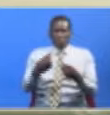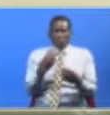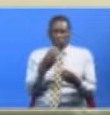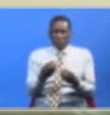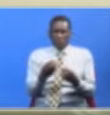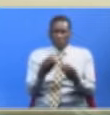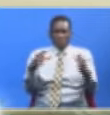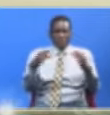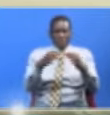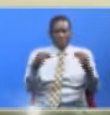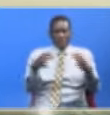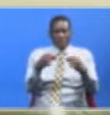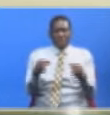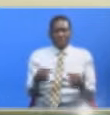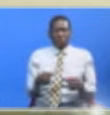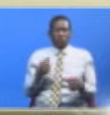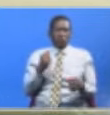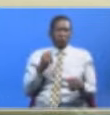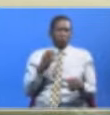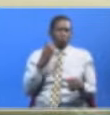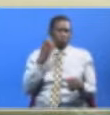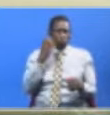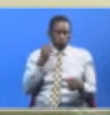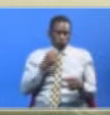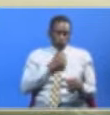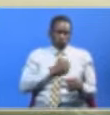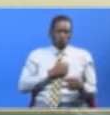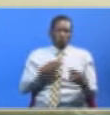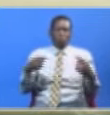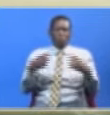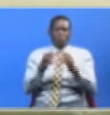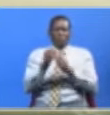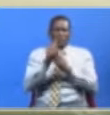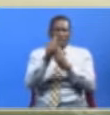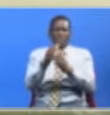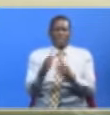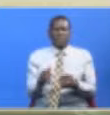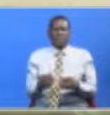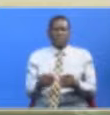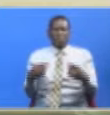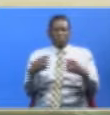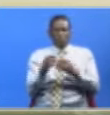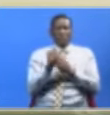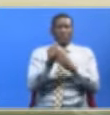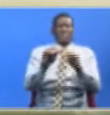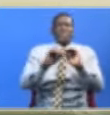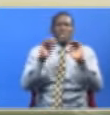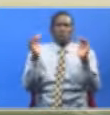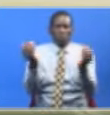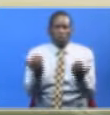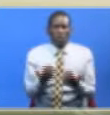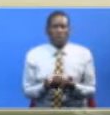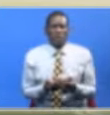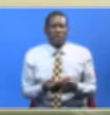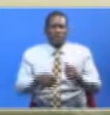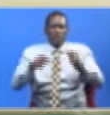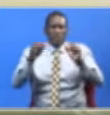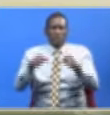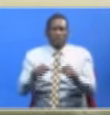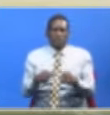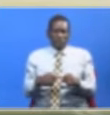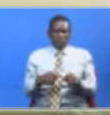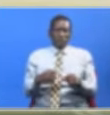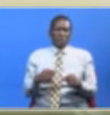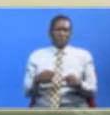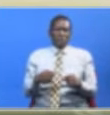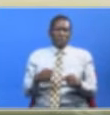messages of condolence from various leaders across the world. Of course, condoling the